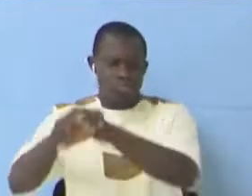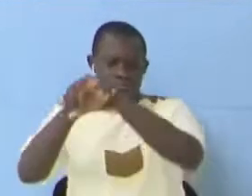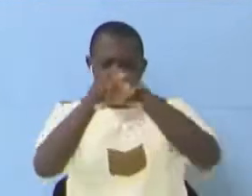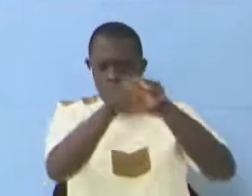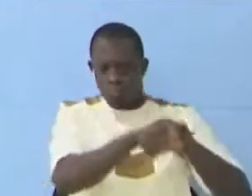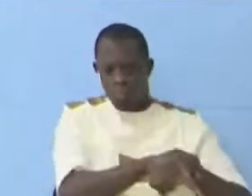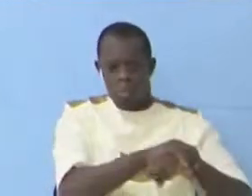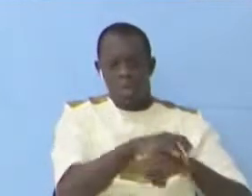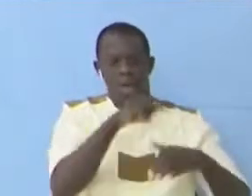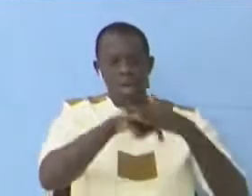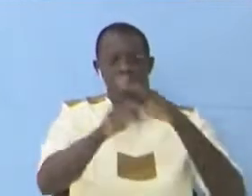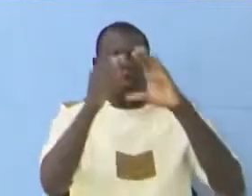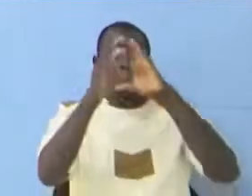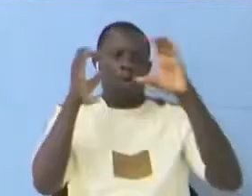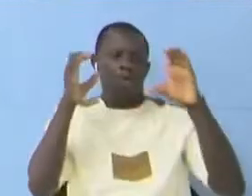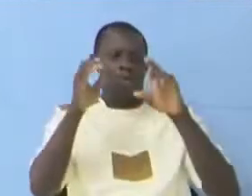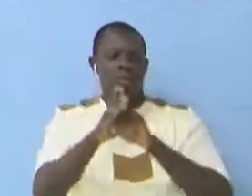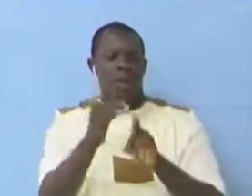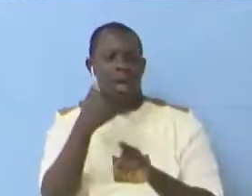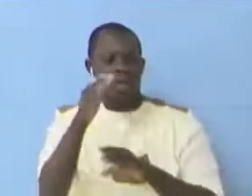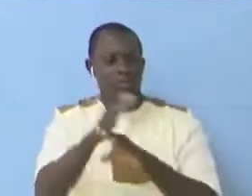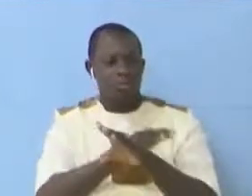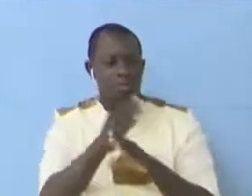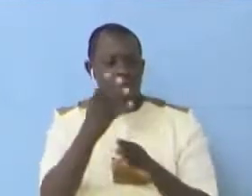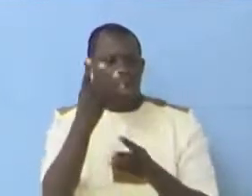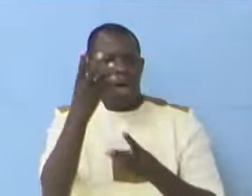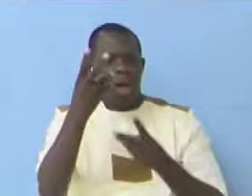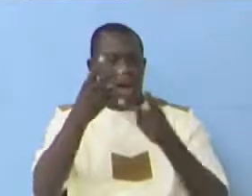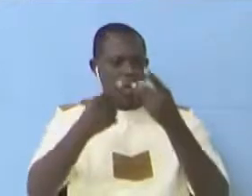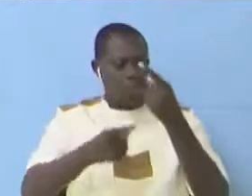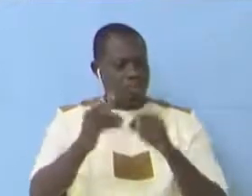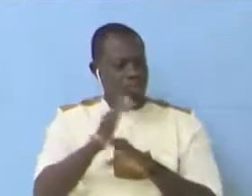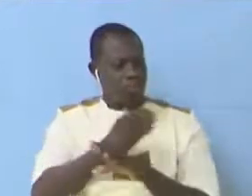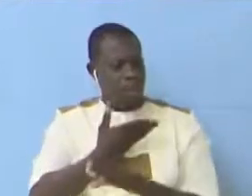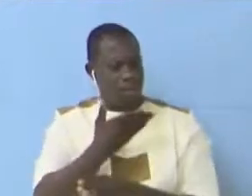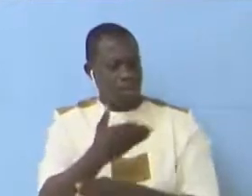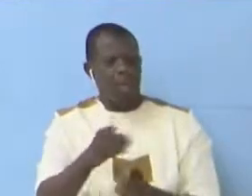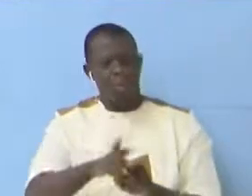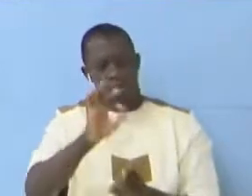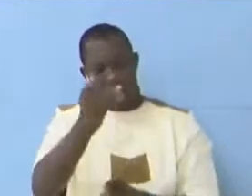Were they accounted for? They were.